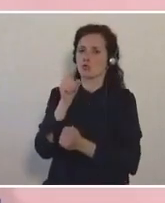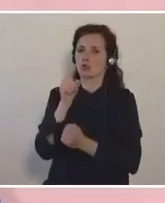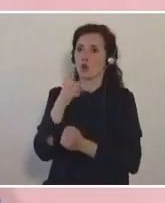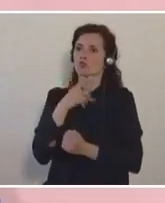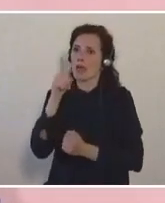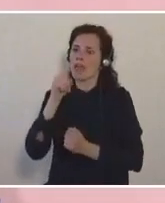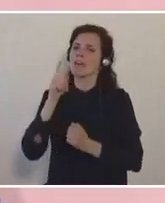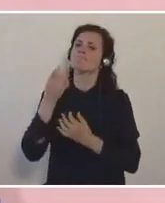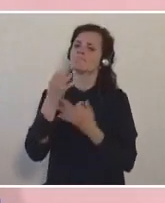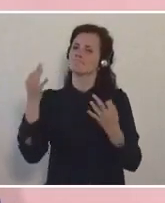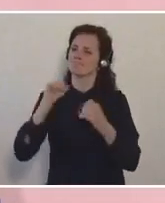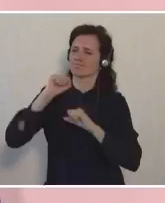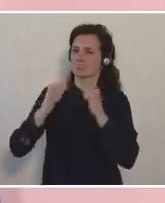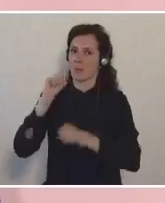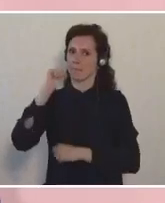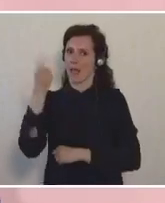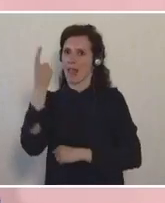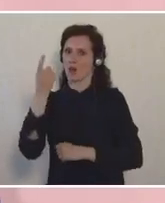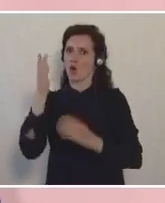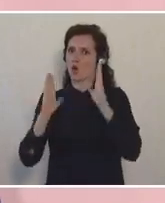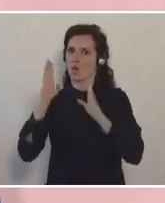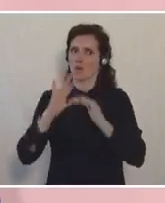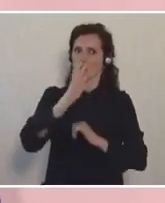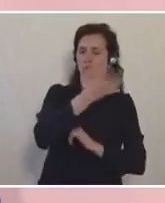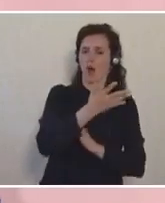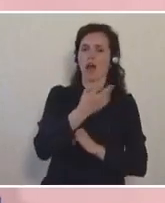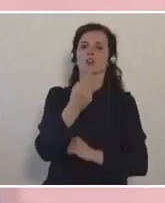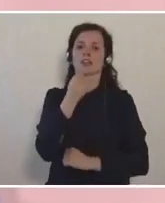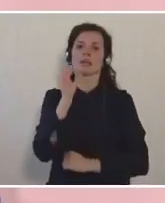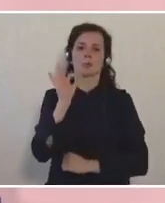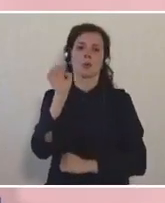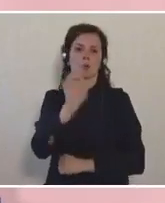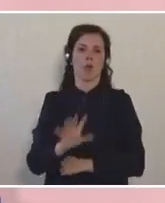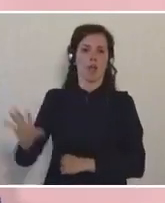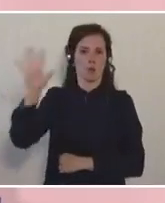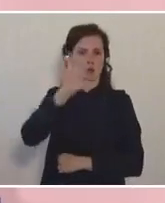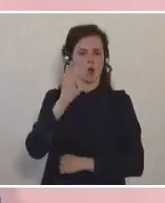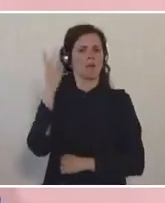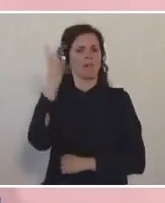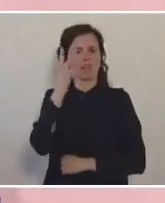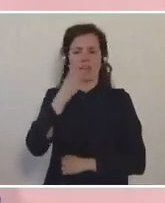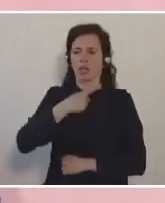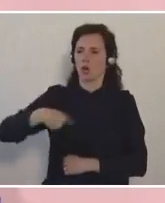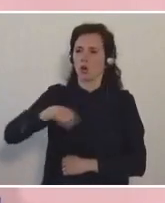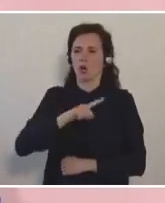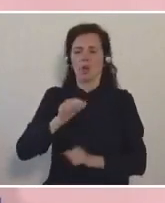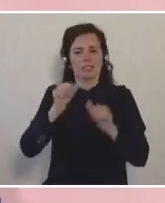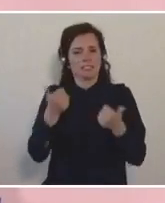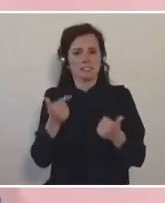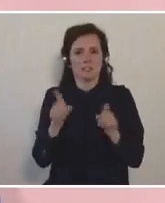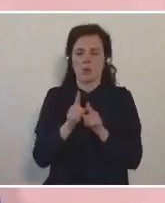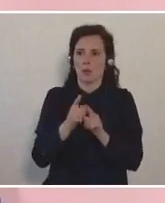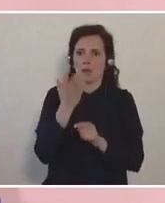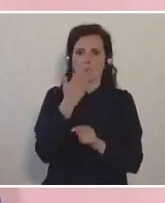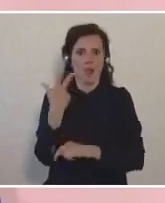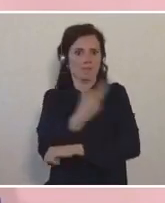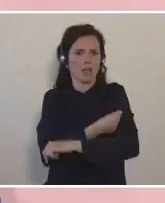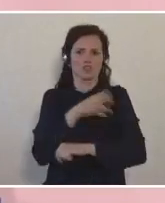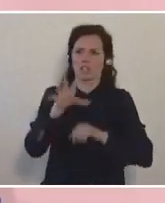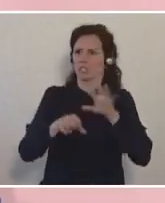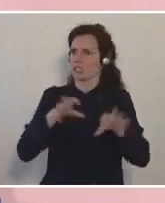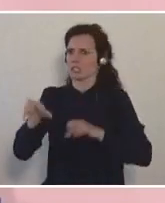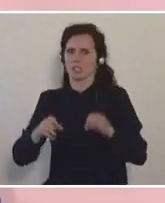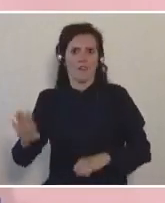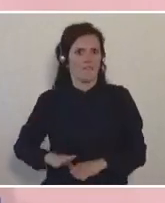we were starving for vaccines, we have thousands of people dying every day. We kept on